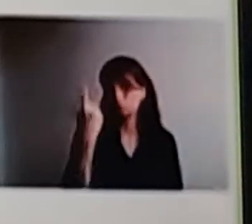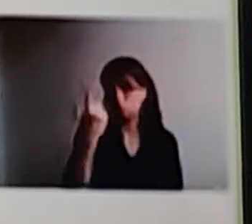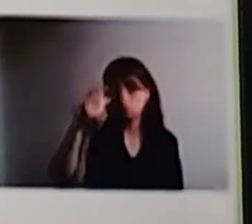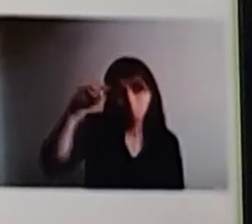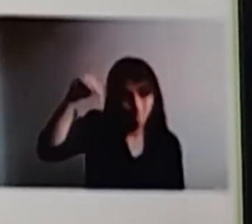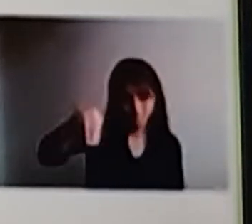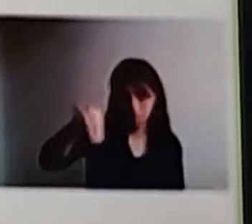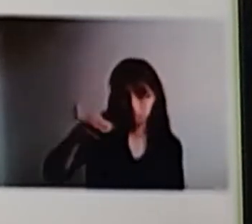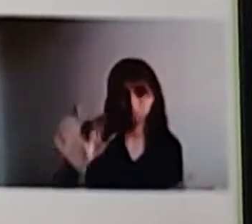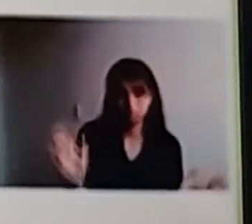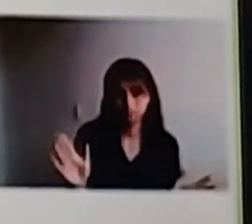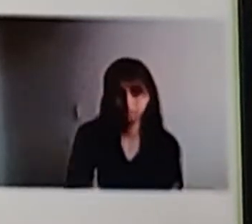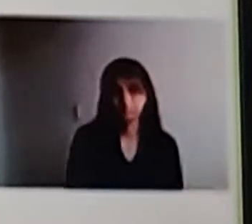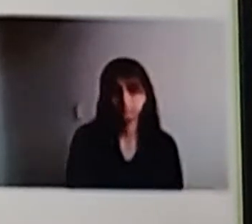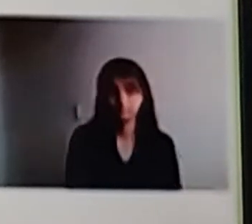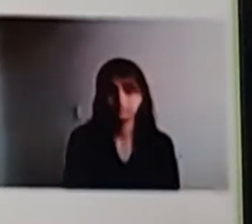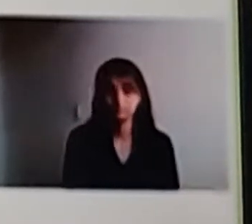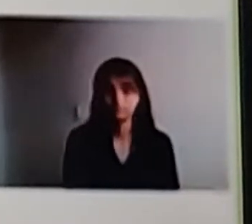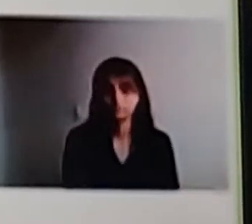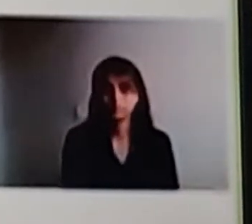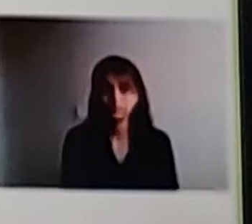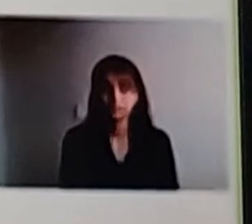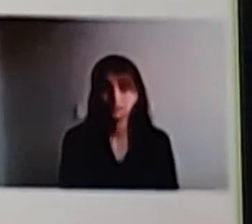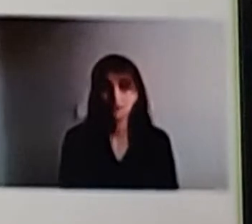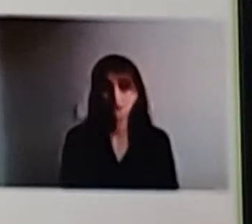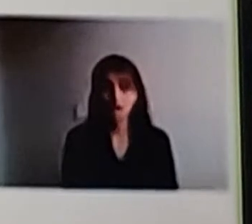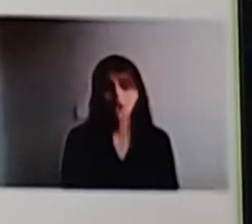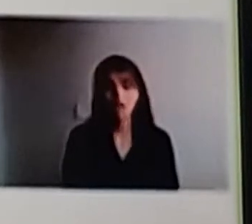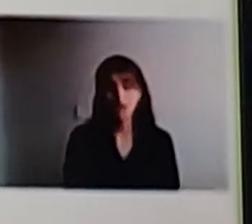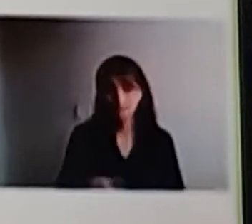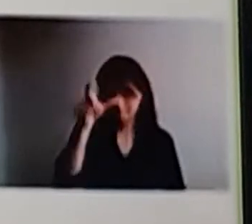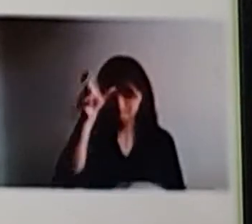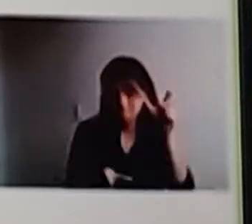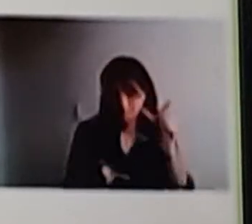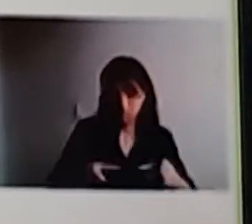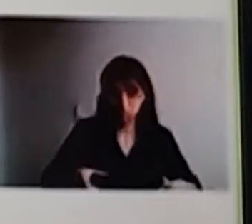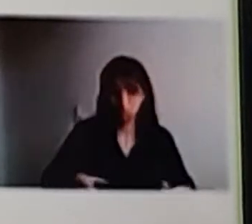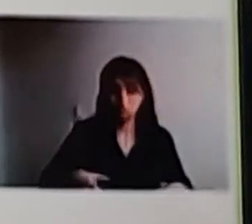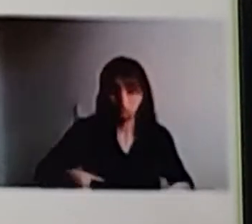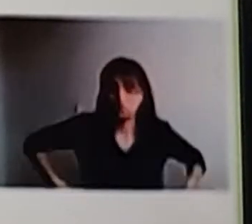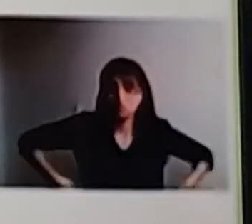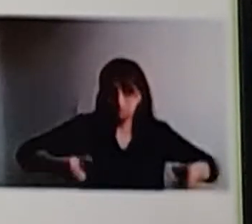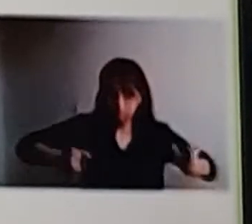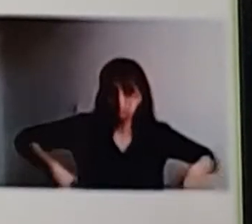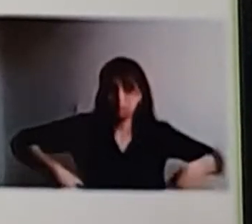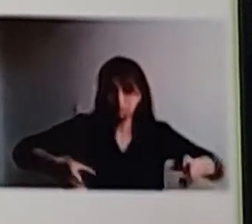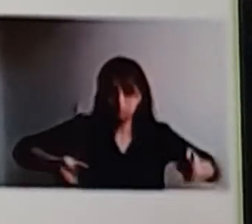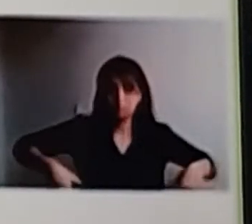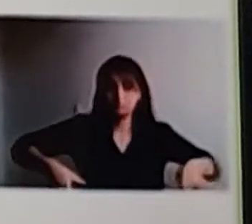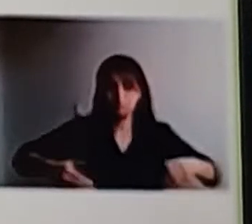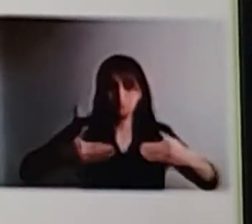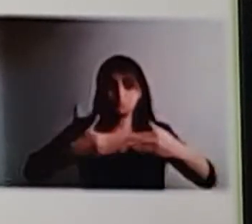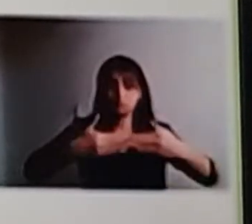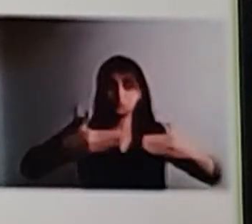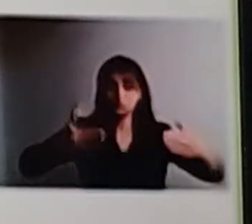language. As well, also the bottoms inside, they should have braille language, and the lift itself should be talking, saying the first floor,